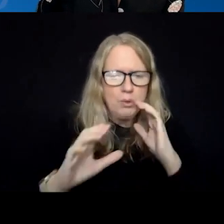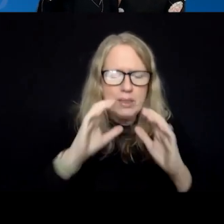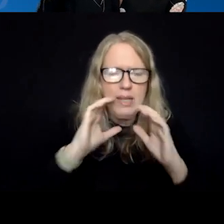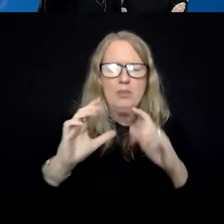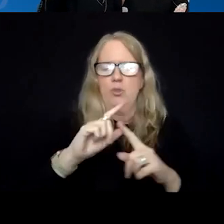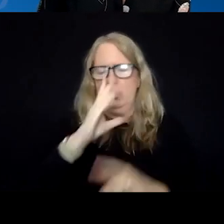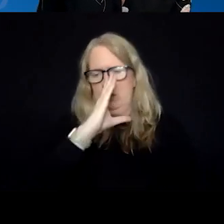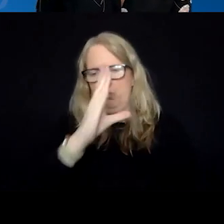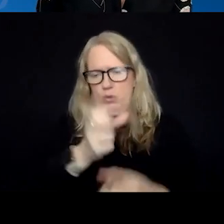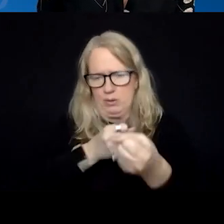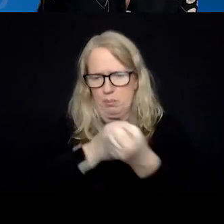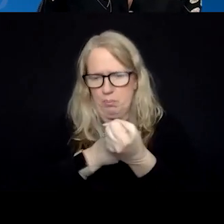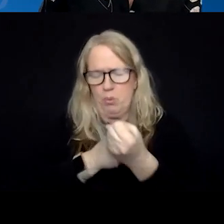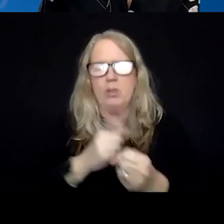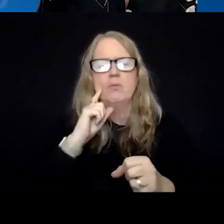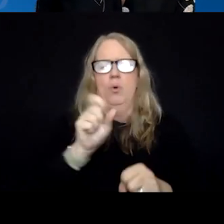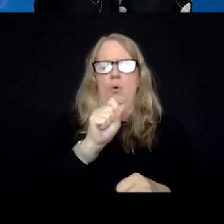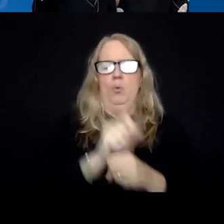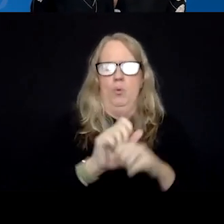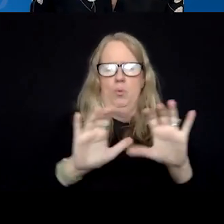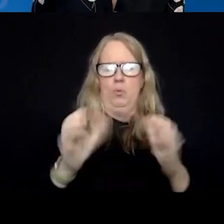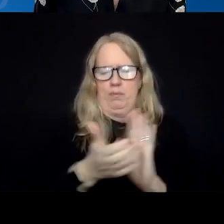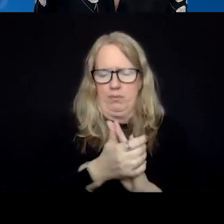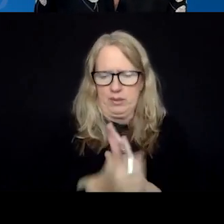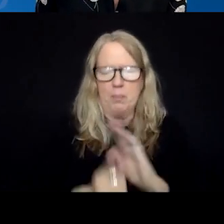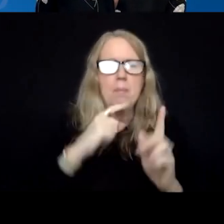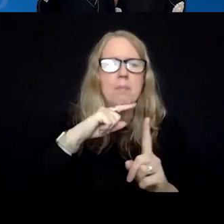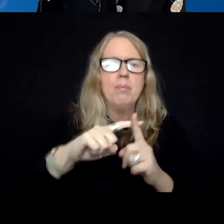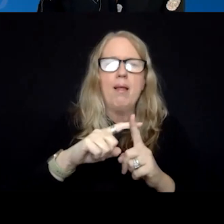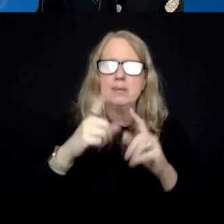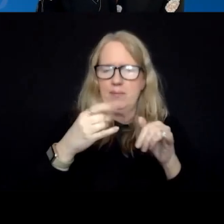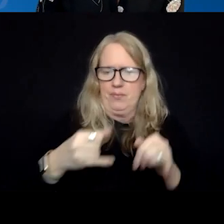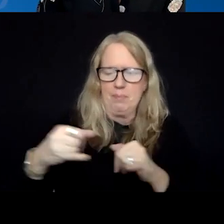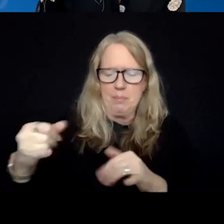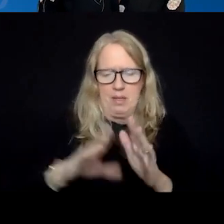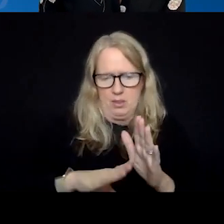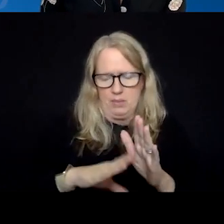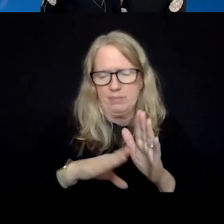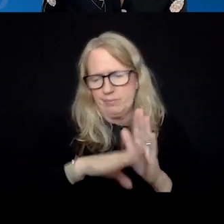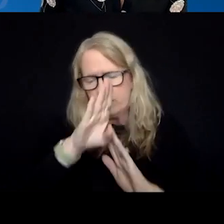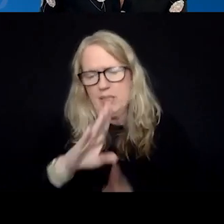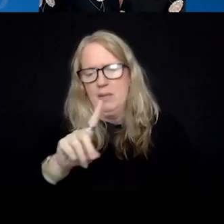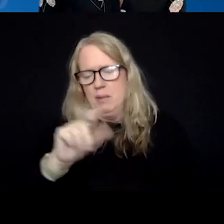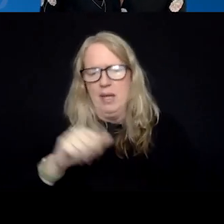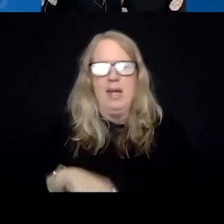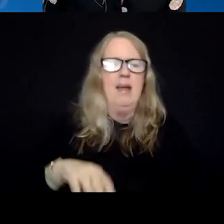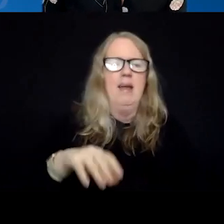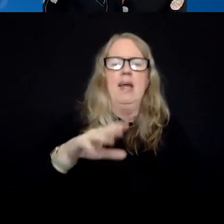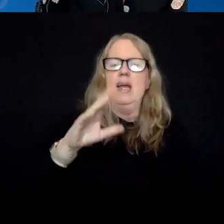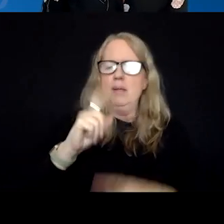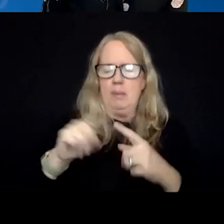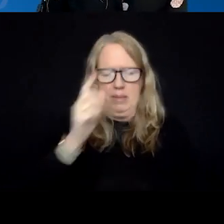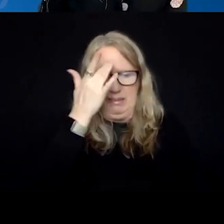support professional workforce skills in this area. We know that for individuals with developmental and developmental disabilities,